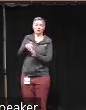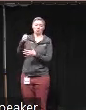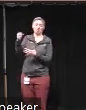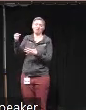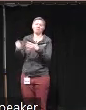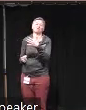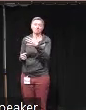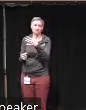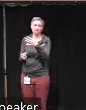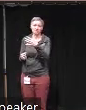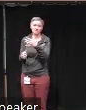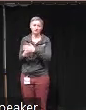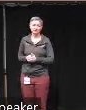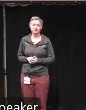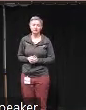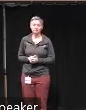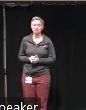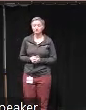about mental health in general.